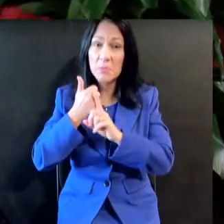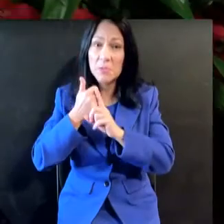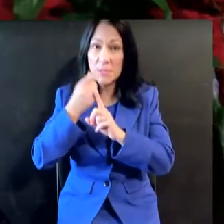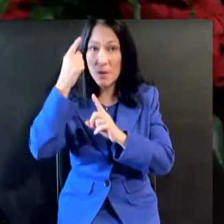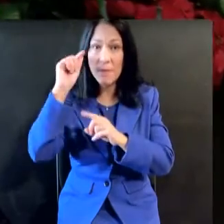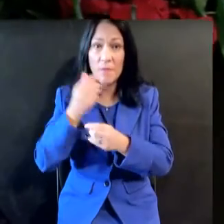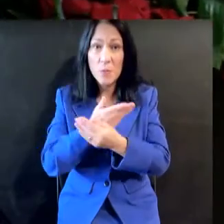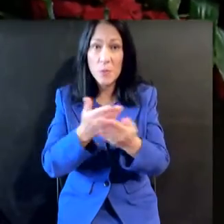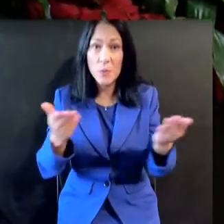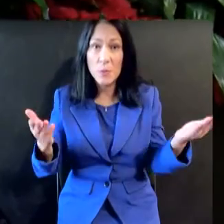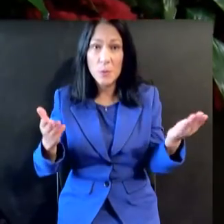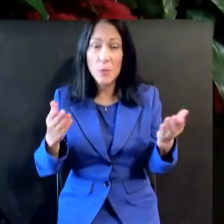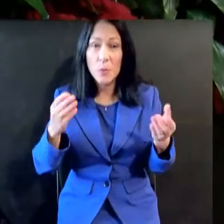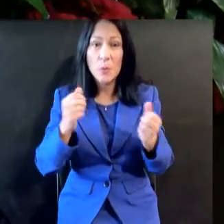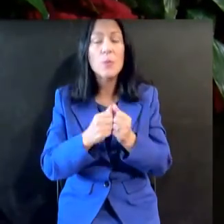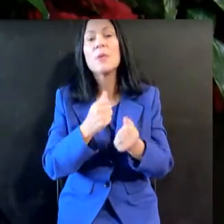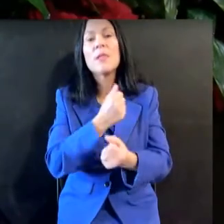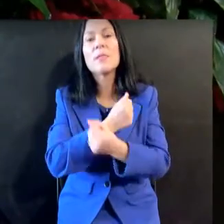to wash